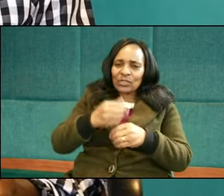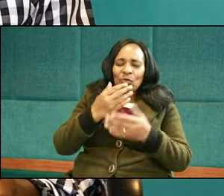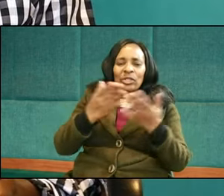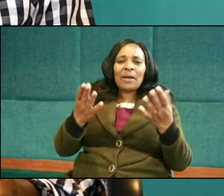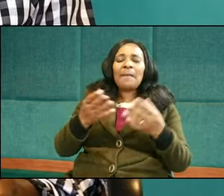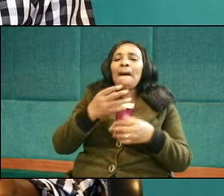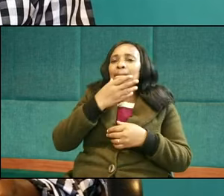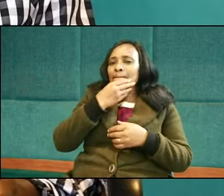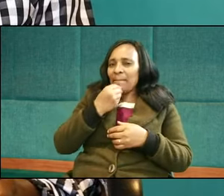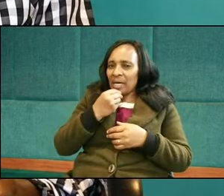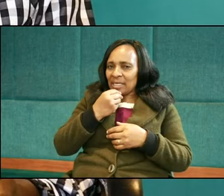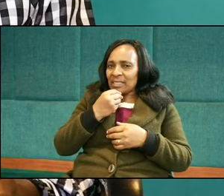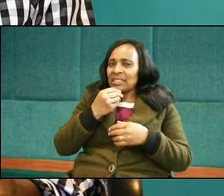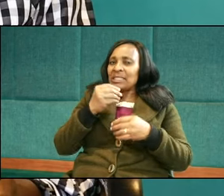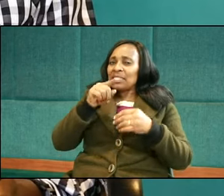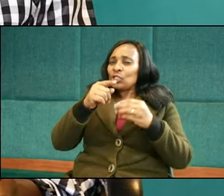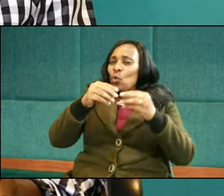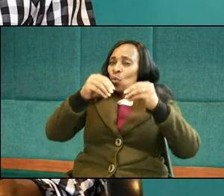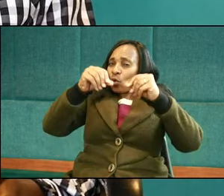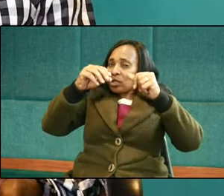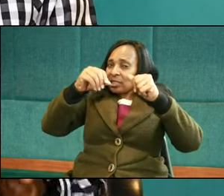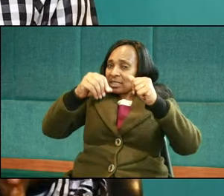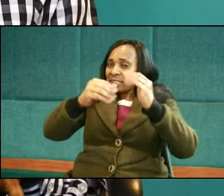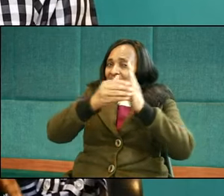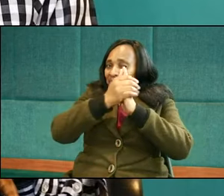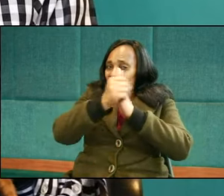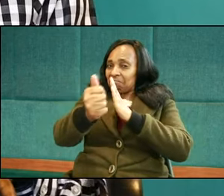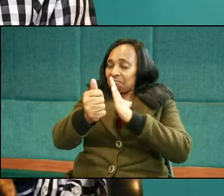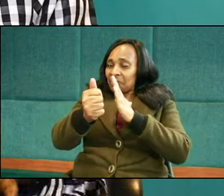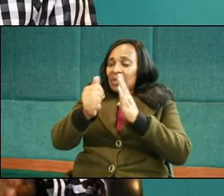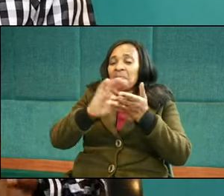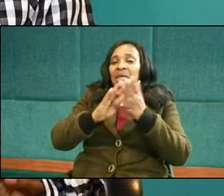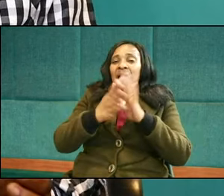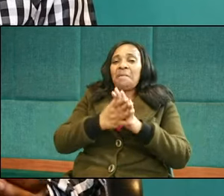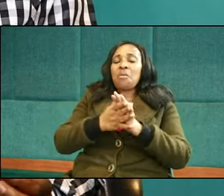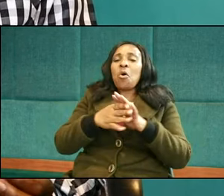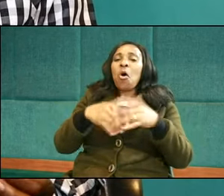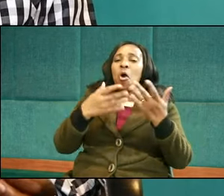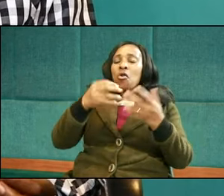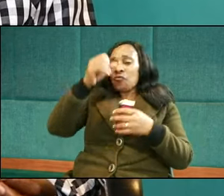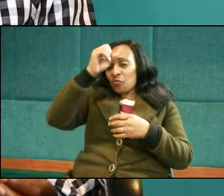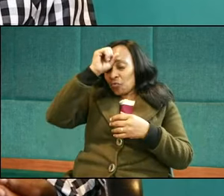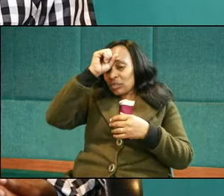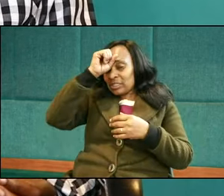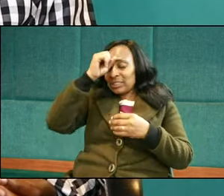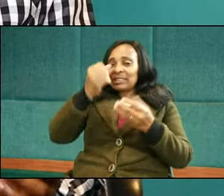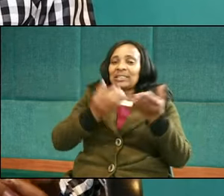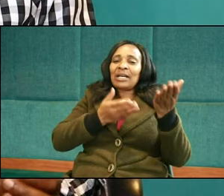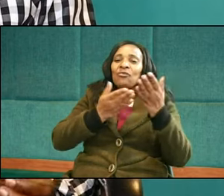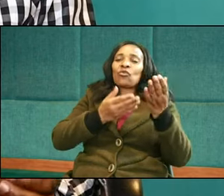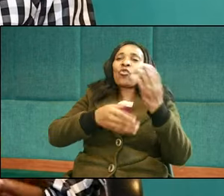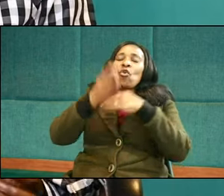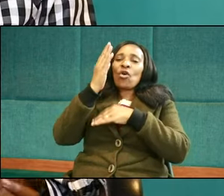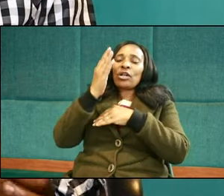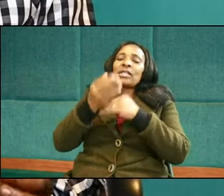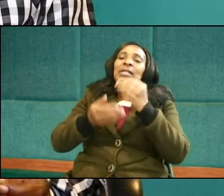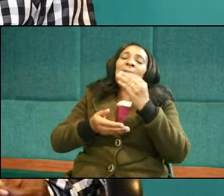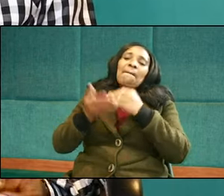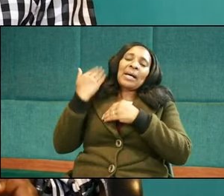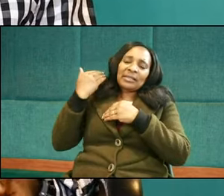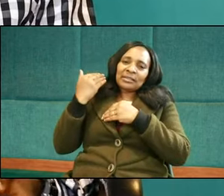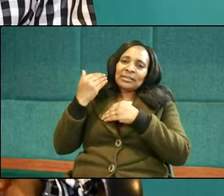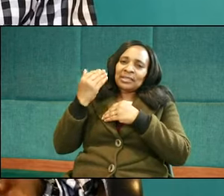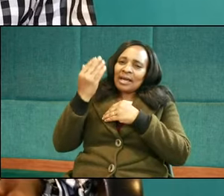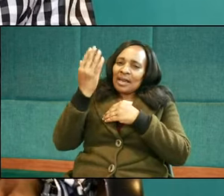man's intellectual qualities may be, and however faithfully he may have served God in the past, he can never with